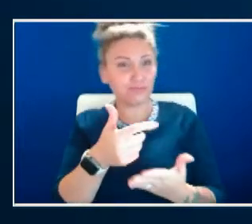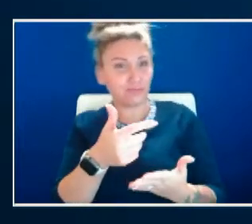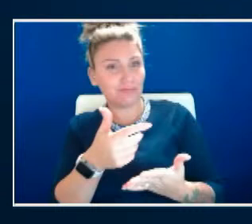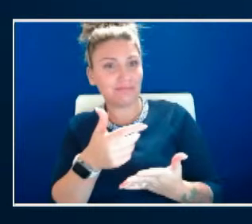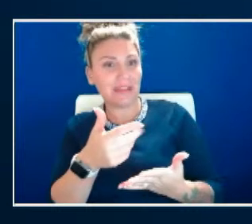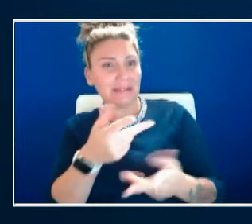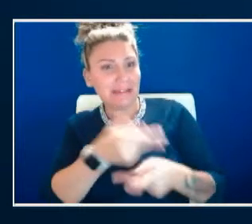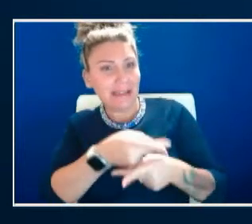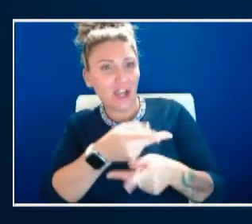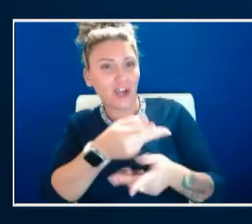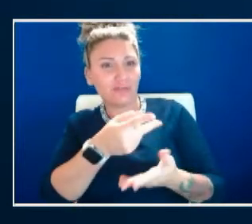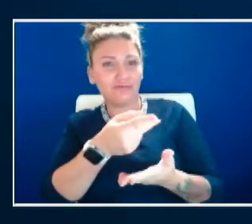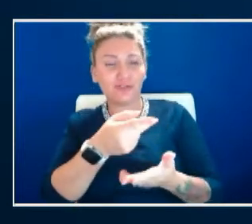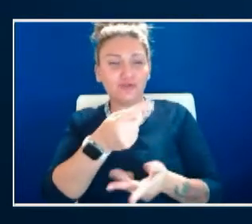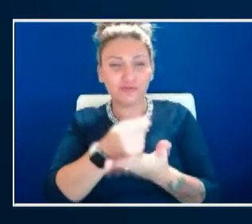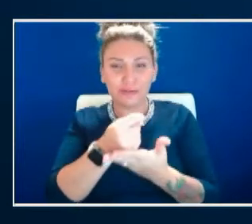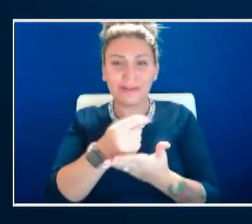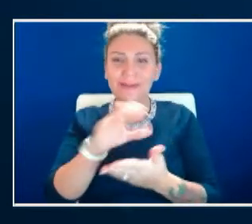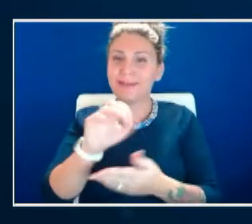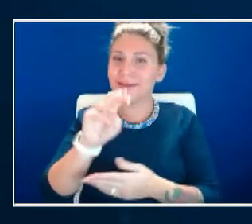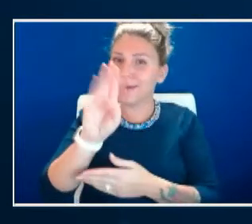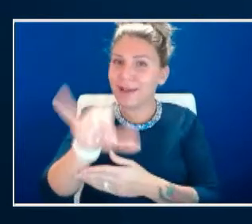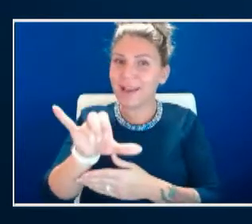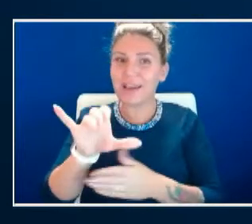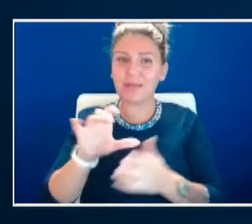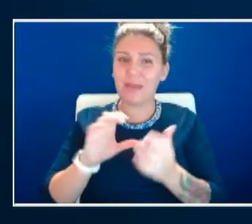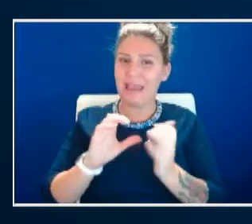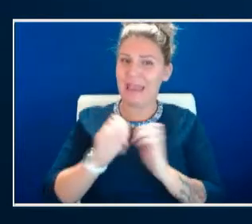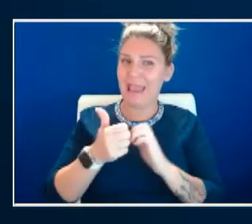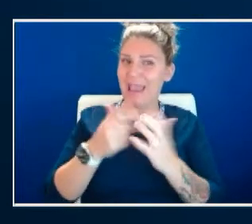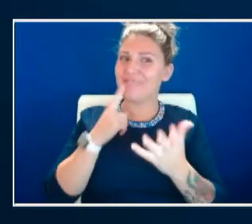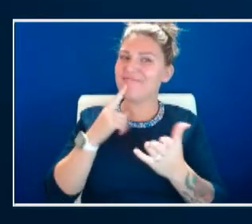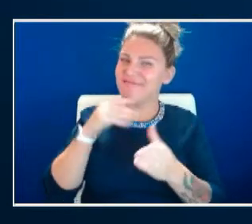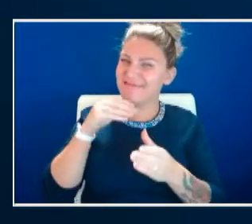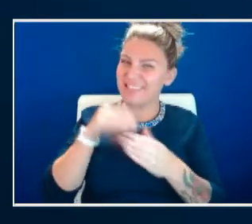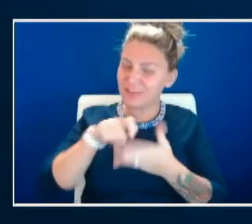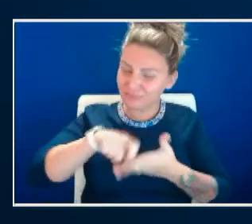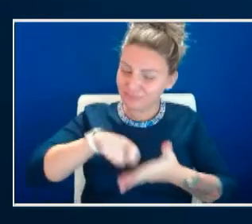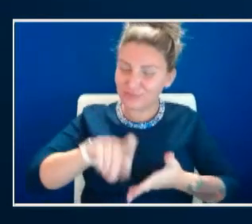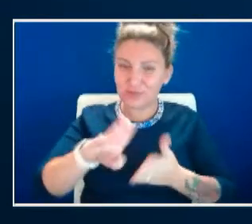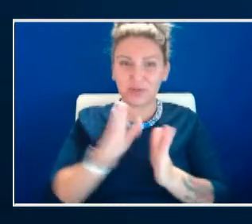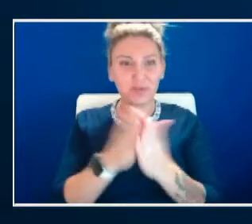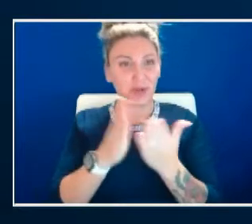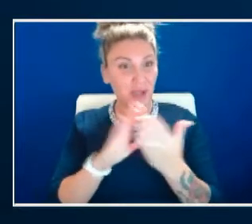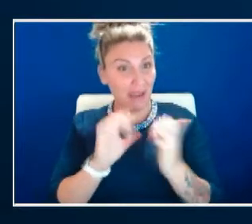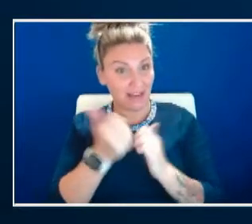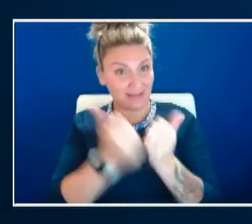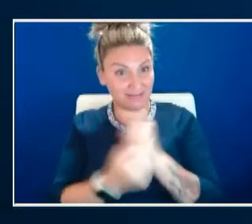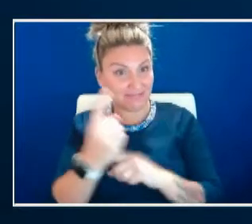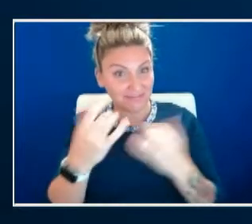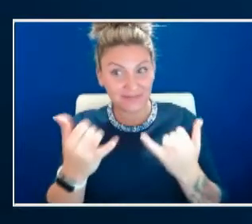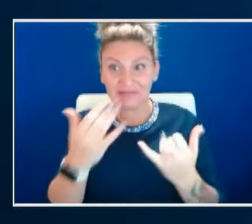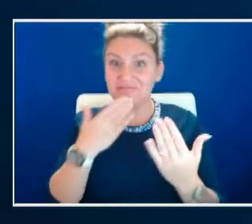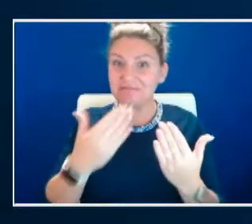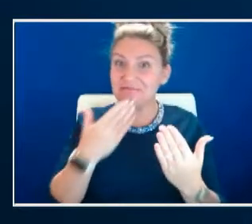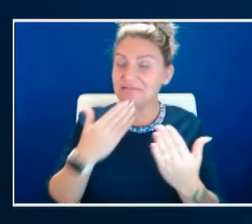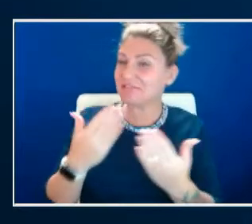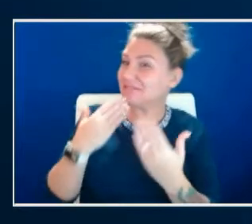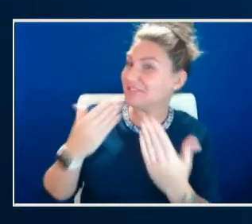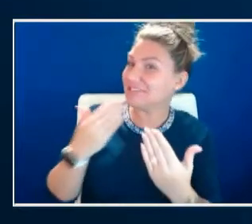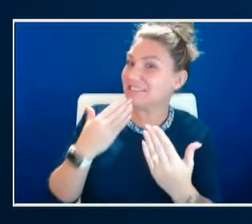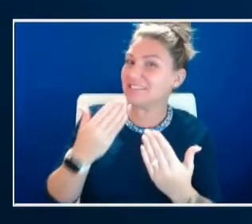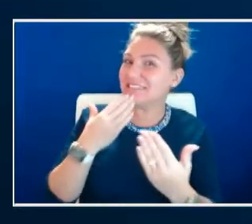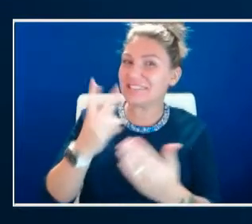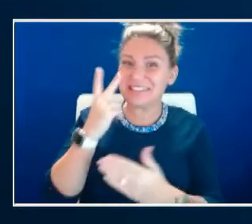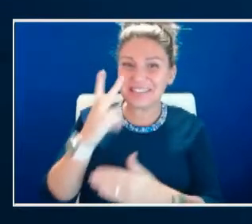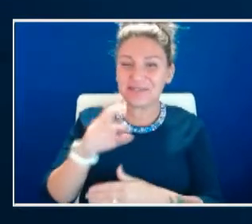talk a little bit about how you made your way into her book as well. How are you both today? Doing great. Good. Good to see you, Sabrina. Thank you.